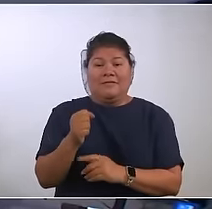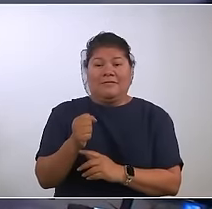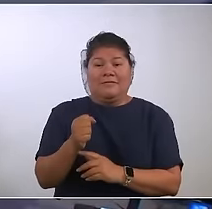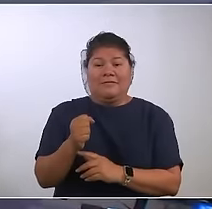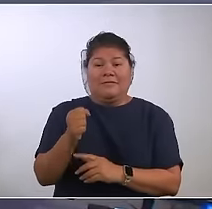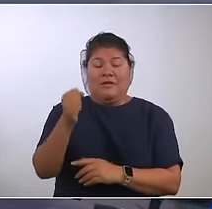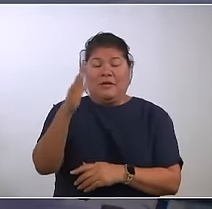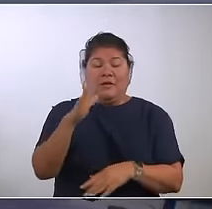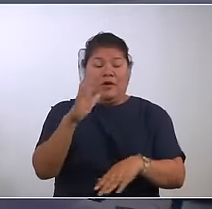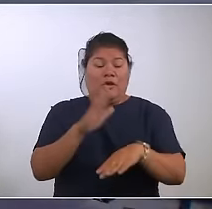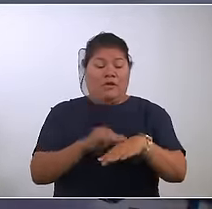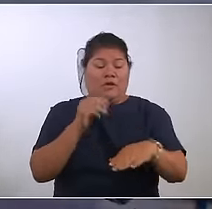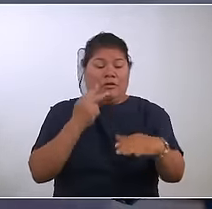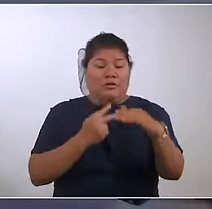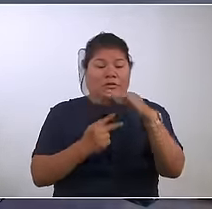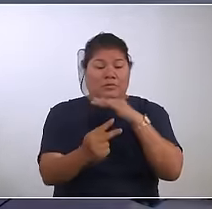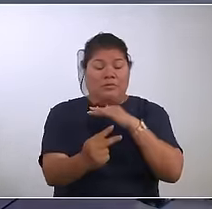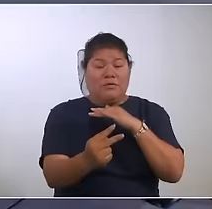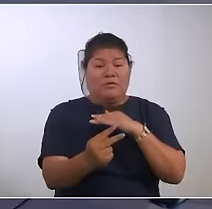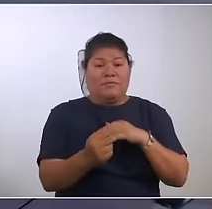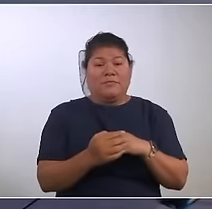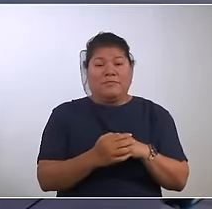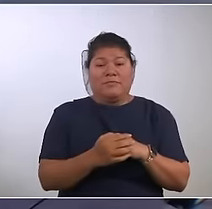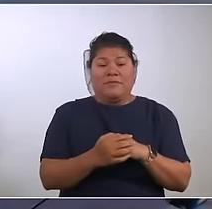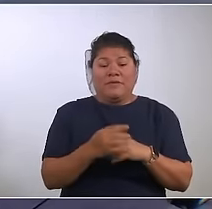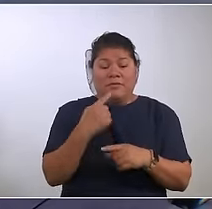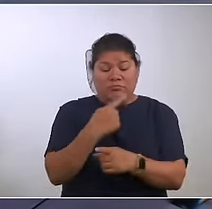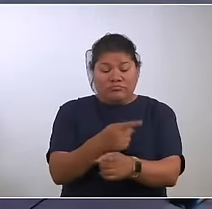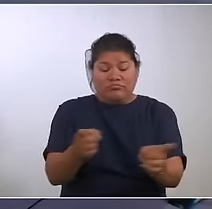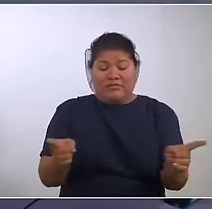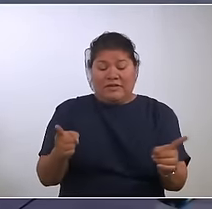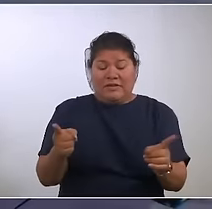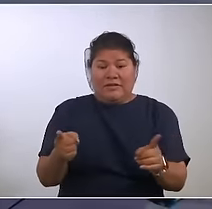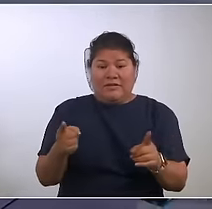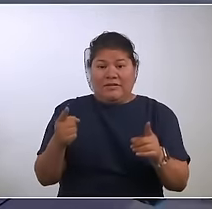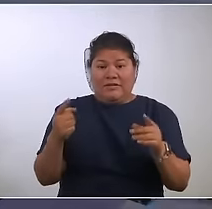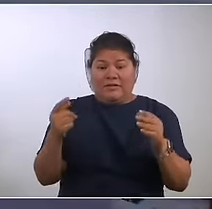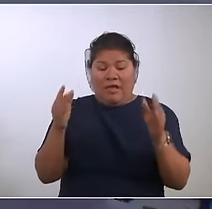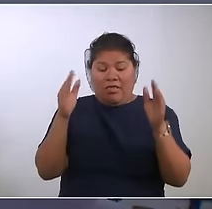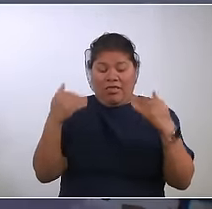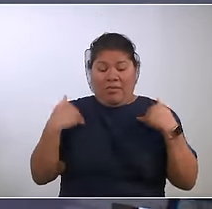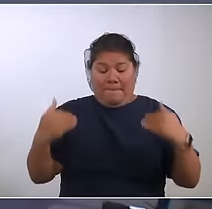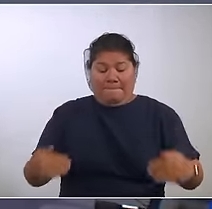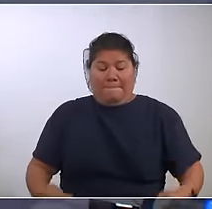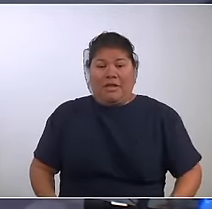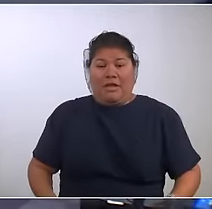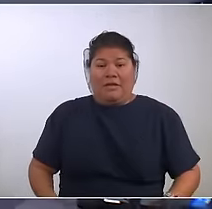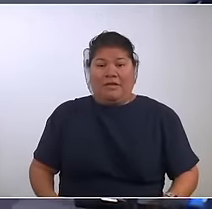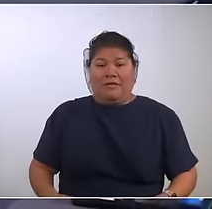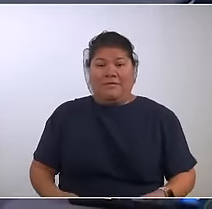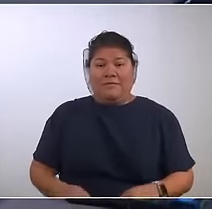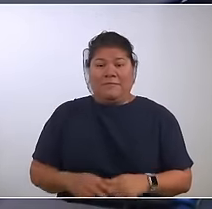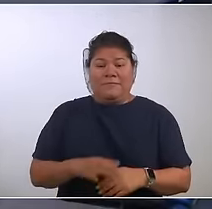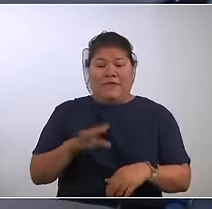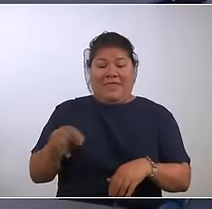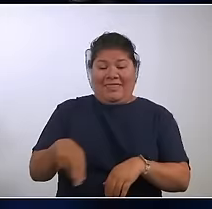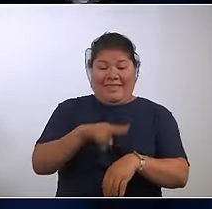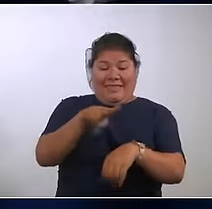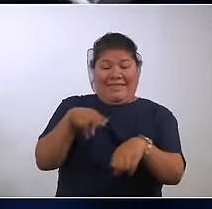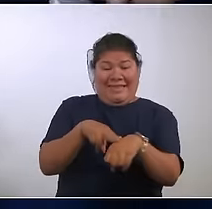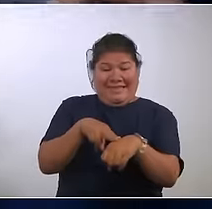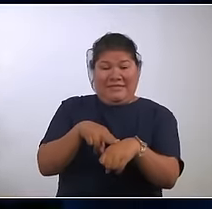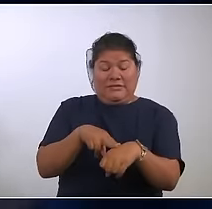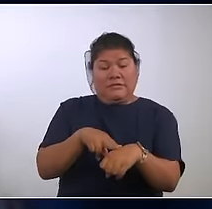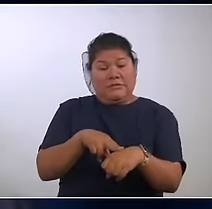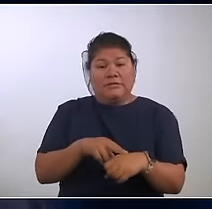al profeta a profetizar, where God calls the prophet to sobre prophesy, este cuerpo, upon this body, sobre esta nación, upon